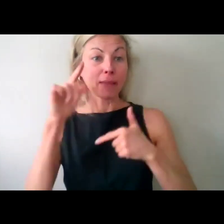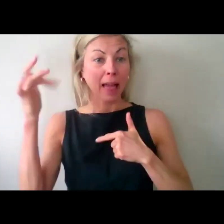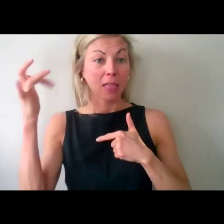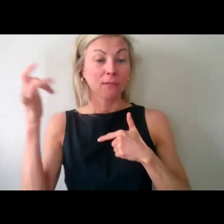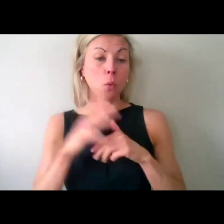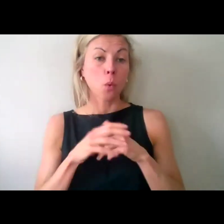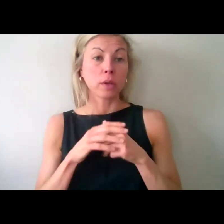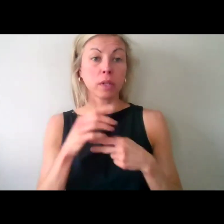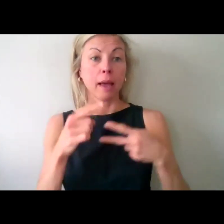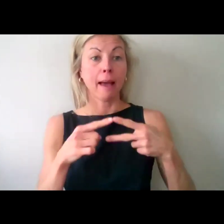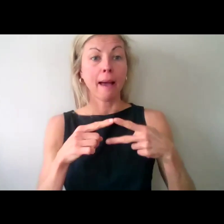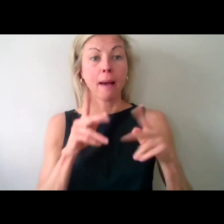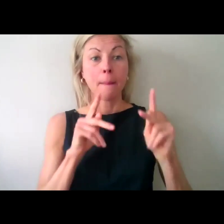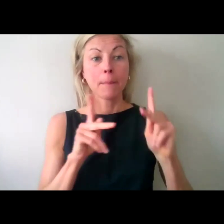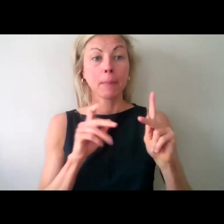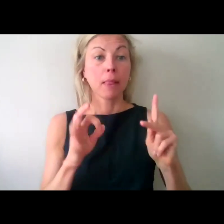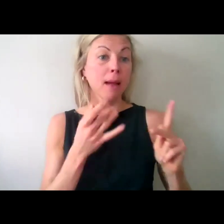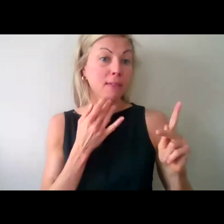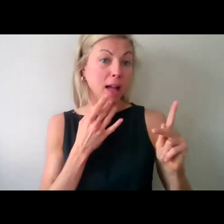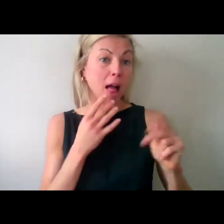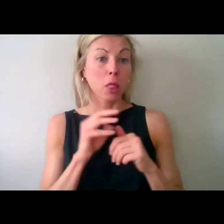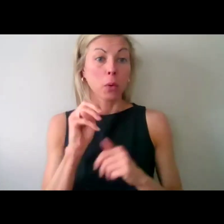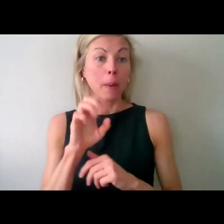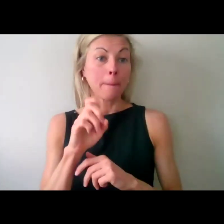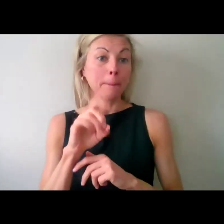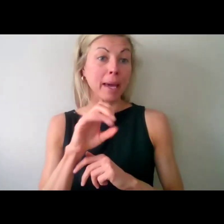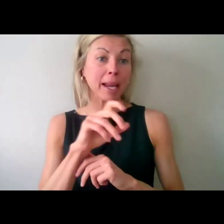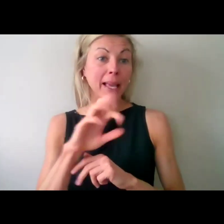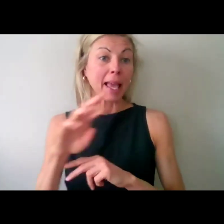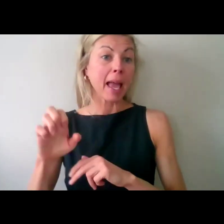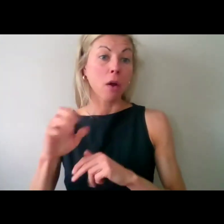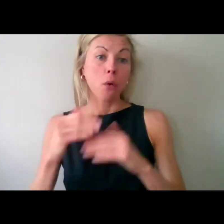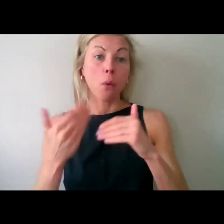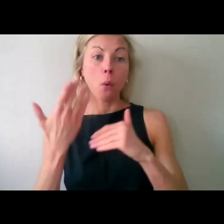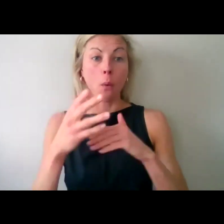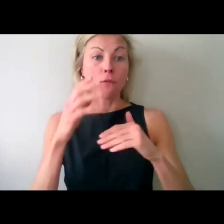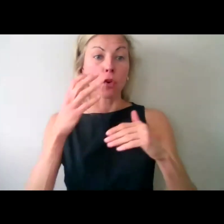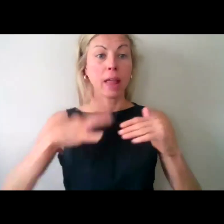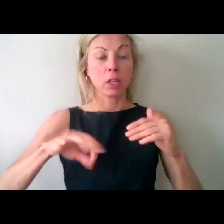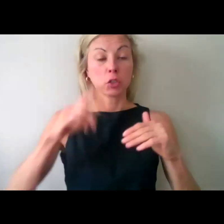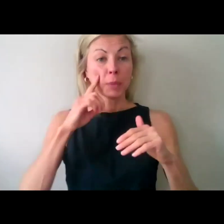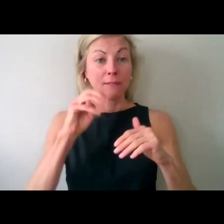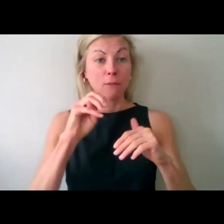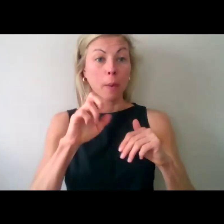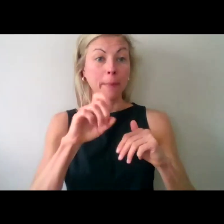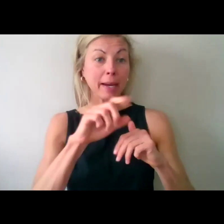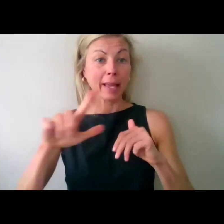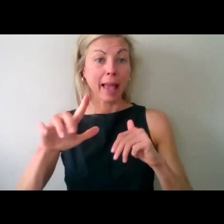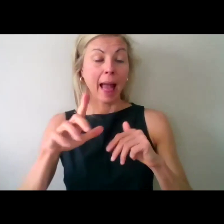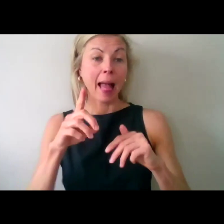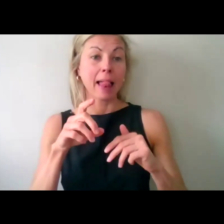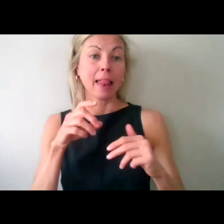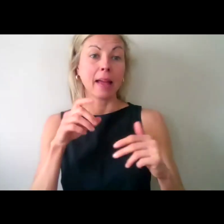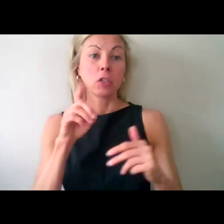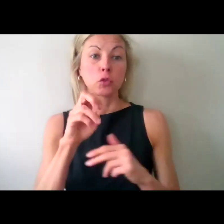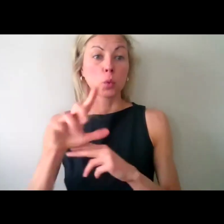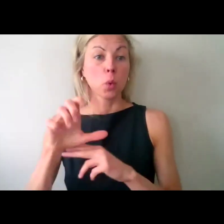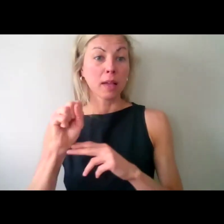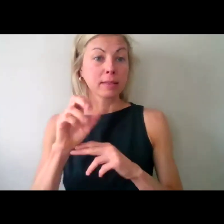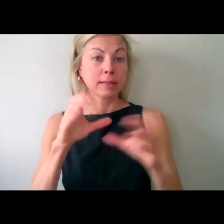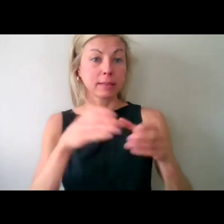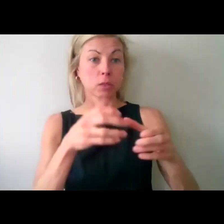are Medicare beneficiaries just over the income eligibility for Medi-Cal. Near duals often have similar health